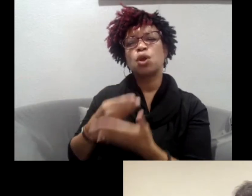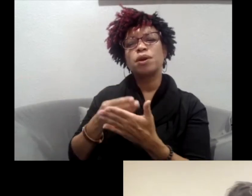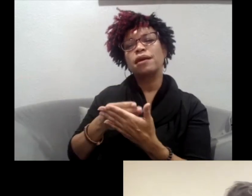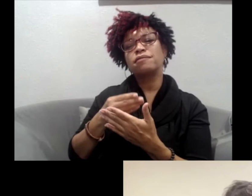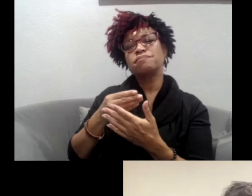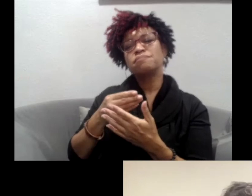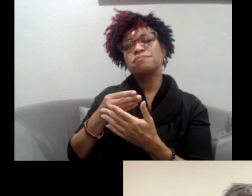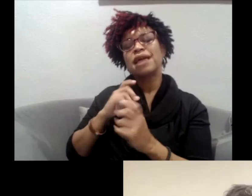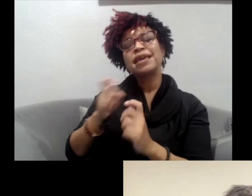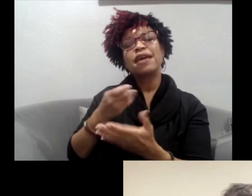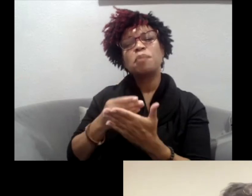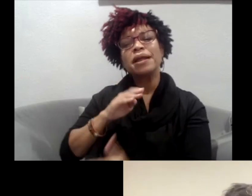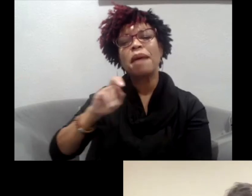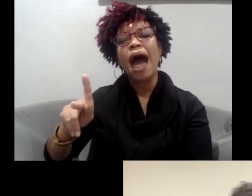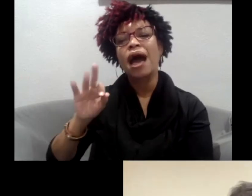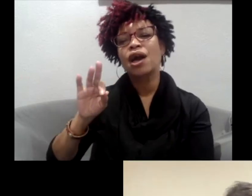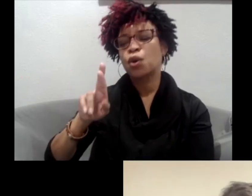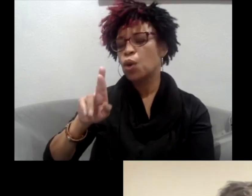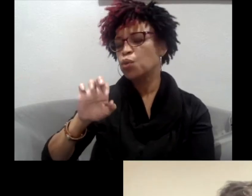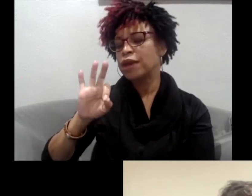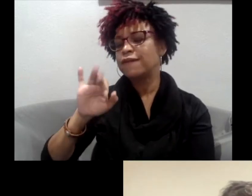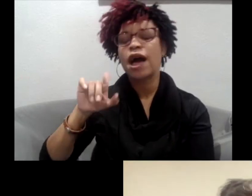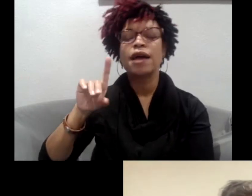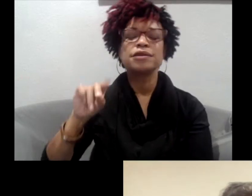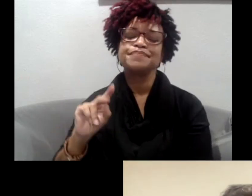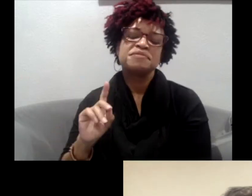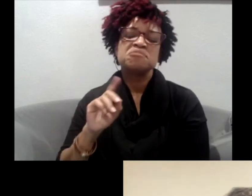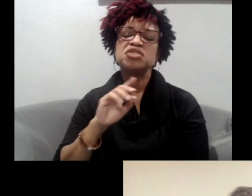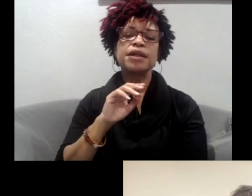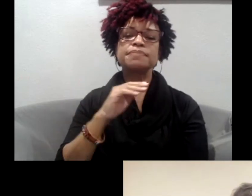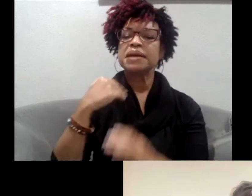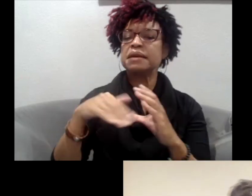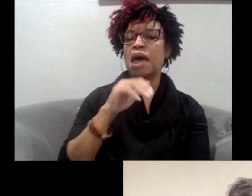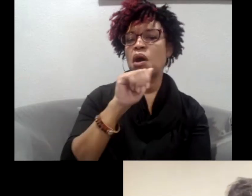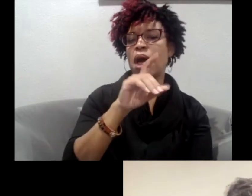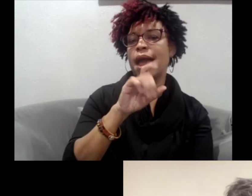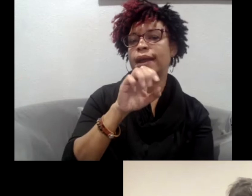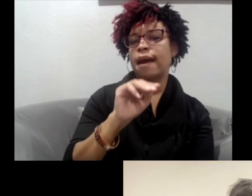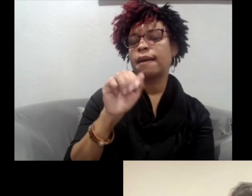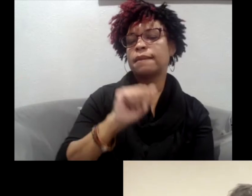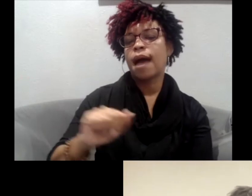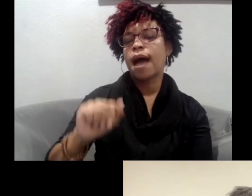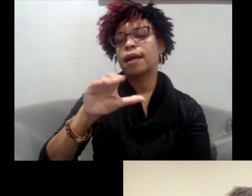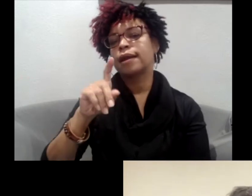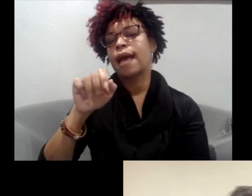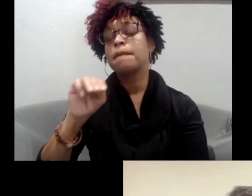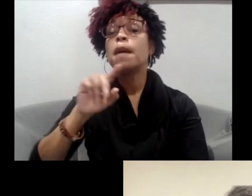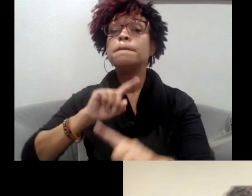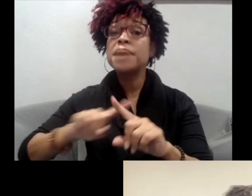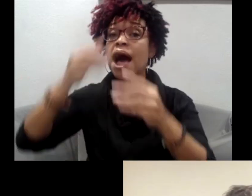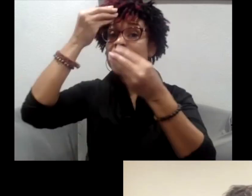But all you need to do again is just email adem@cadem.org, but you do need to notify us